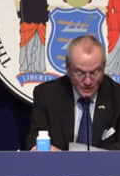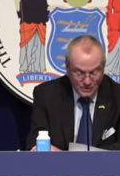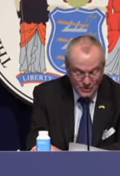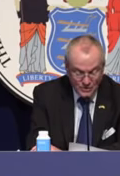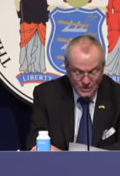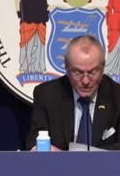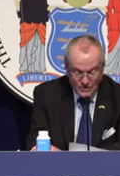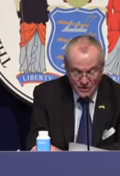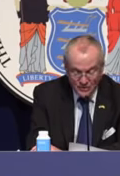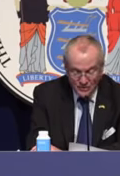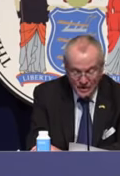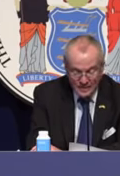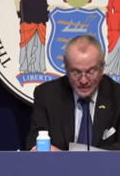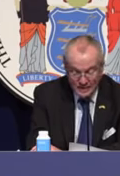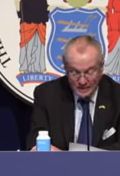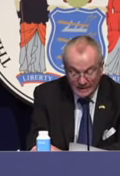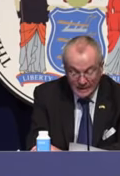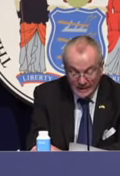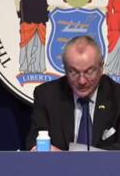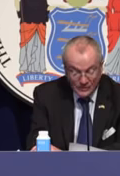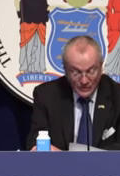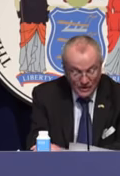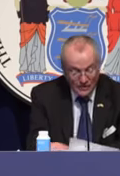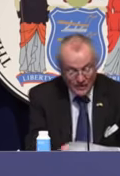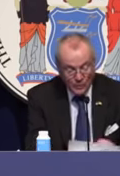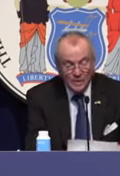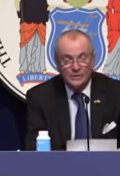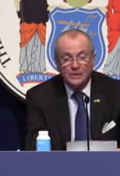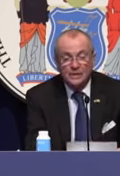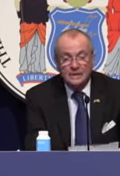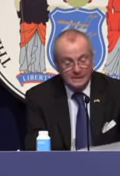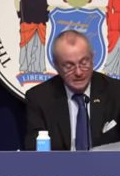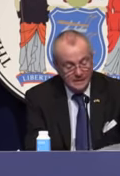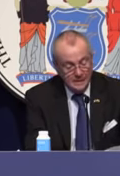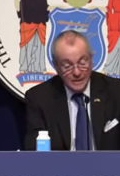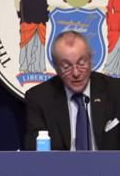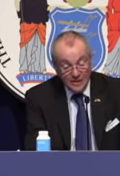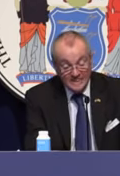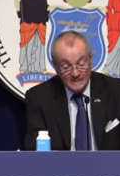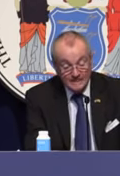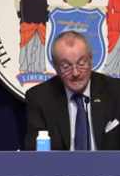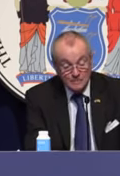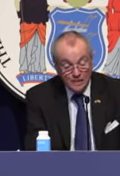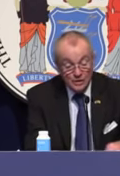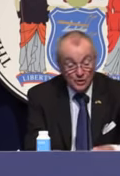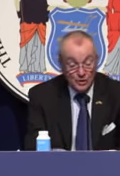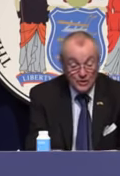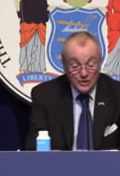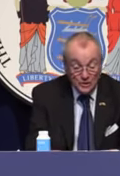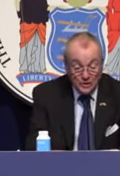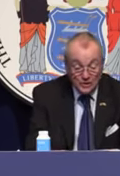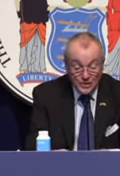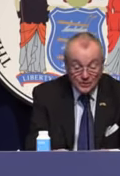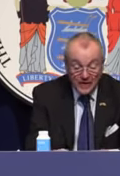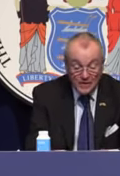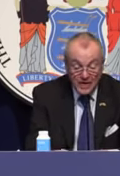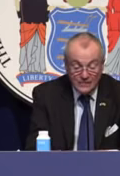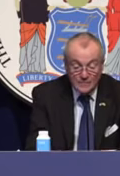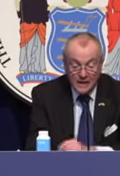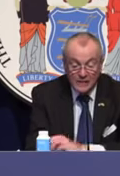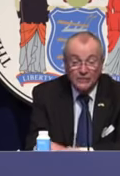years, with her most recent service coming at the Hyacinth Health and Wellness Clinic in Newark. Dolores learned she